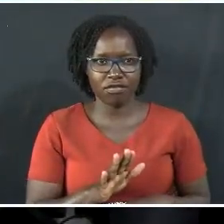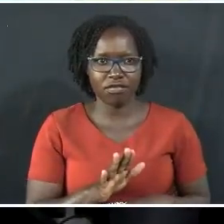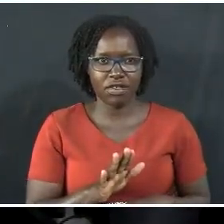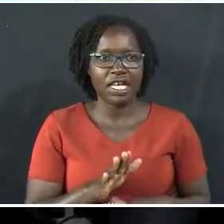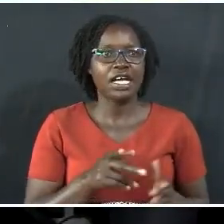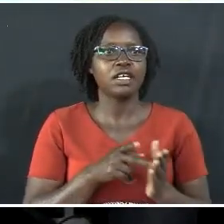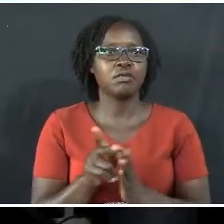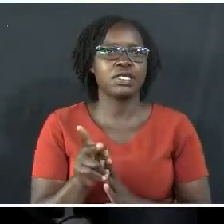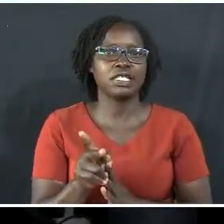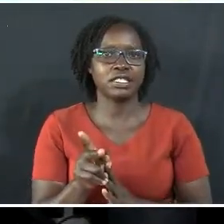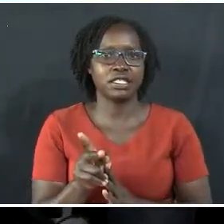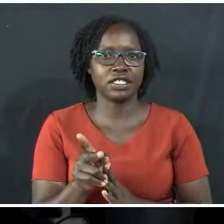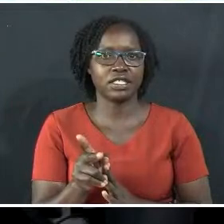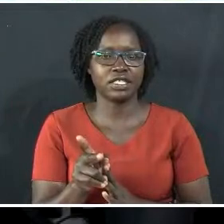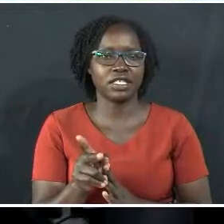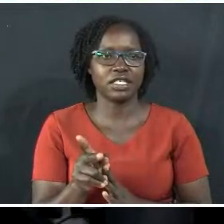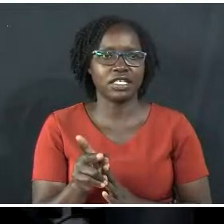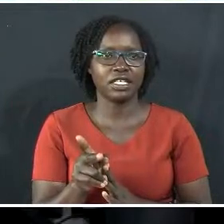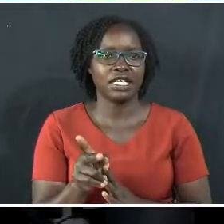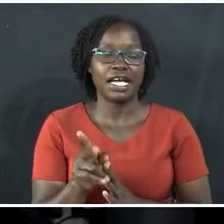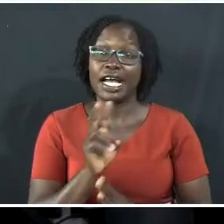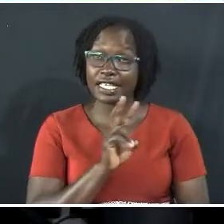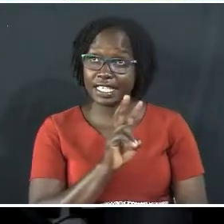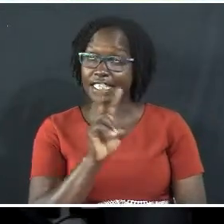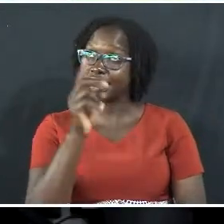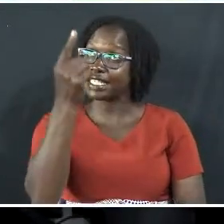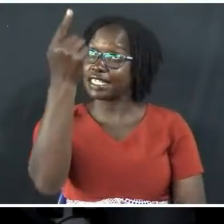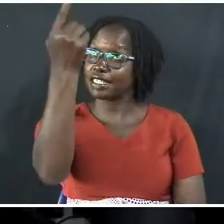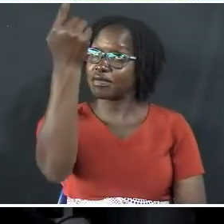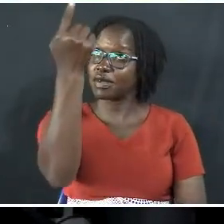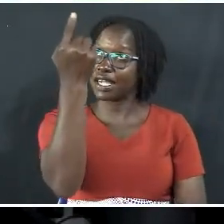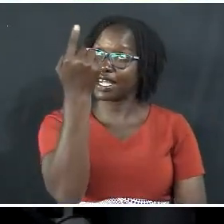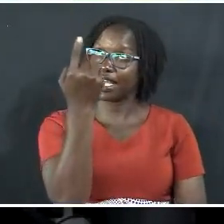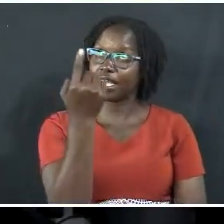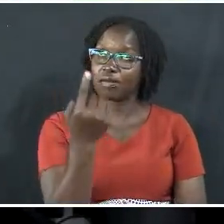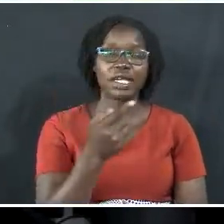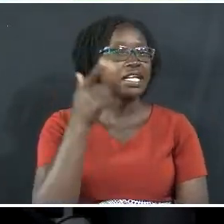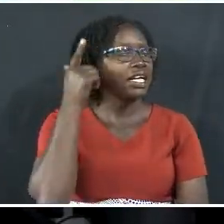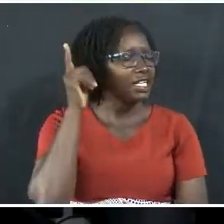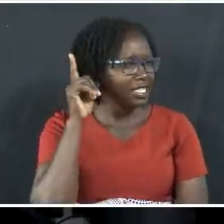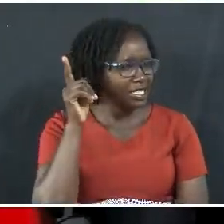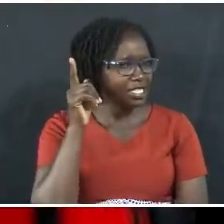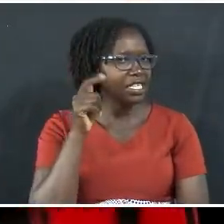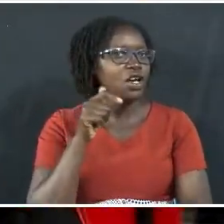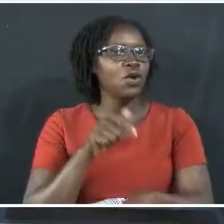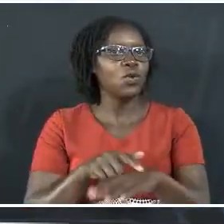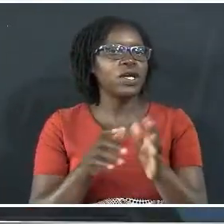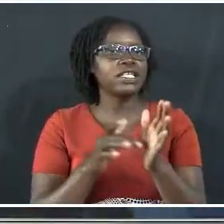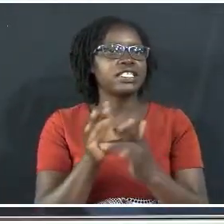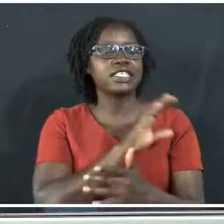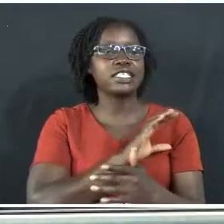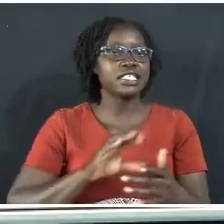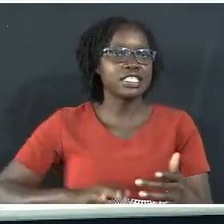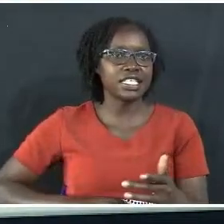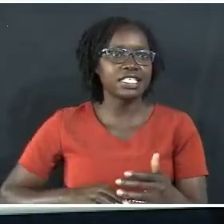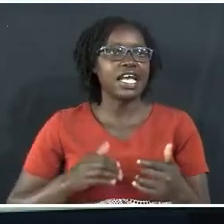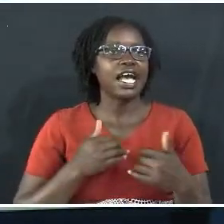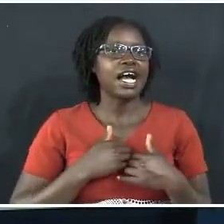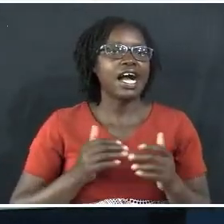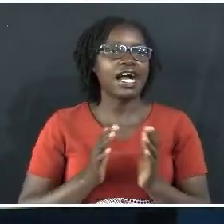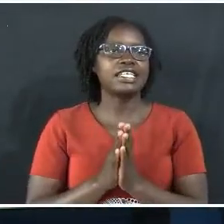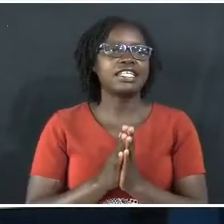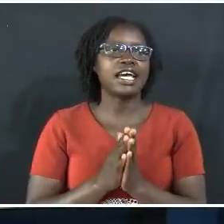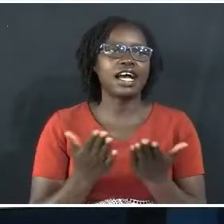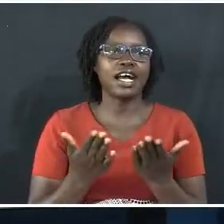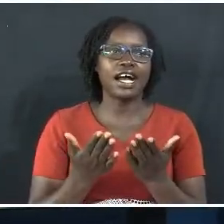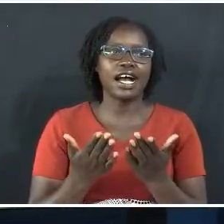it. And I can see him coming. Listen, when Jesus Christ had the Last